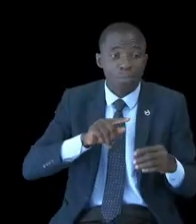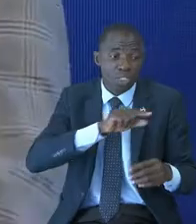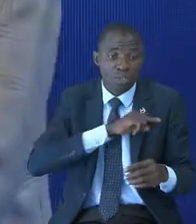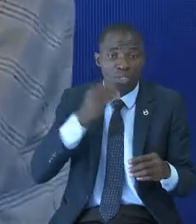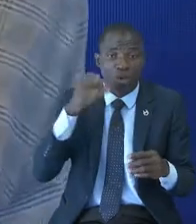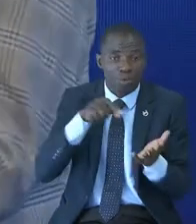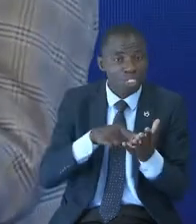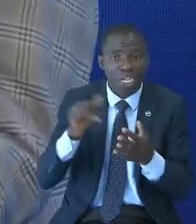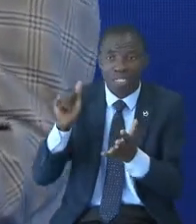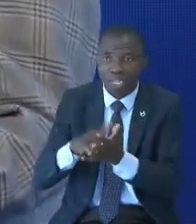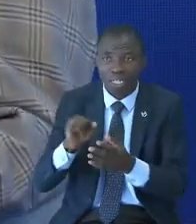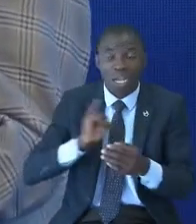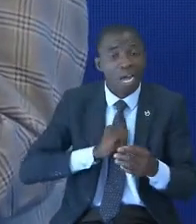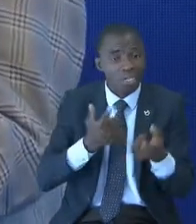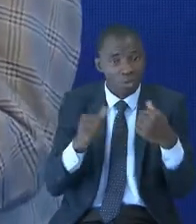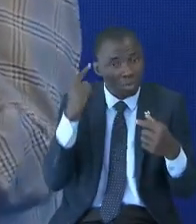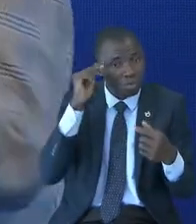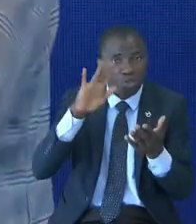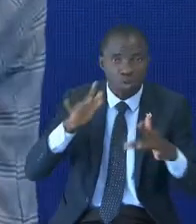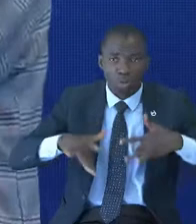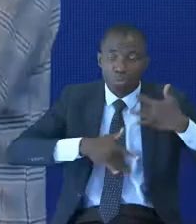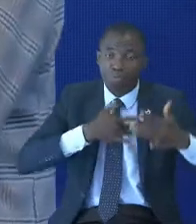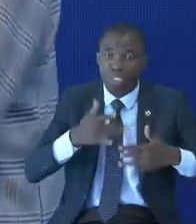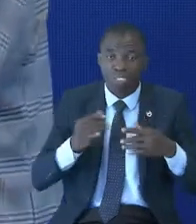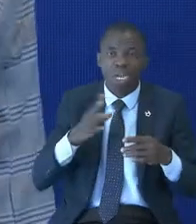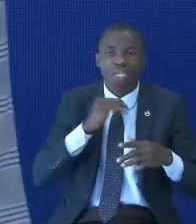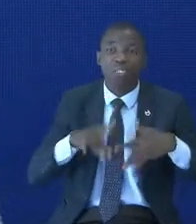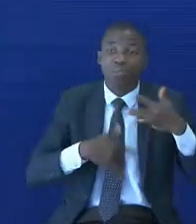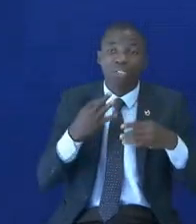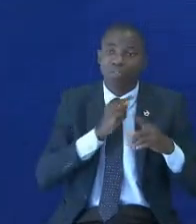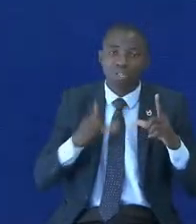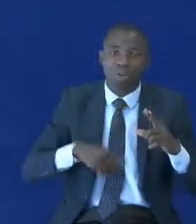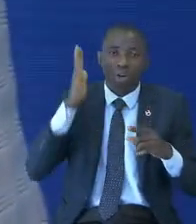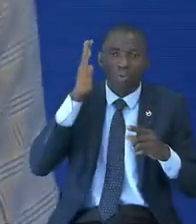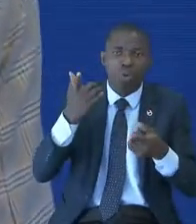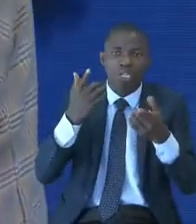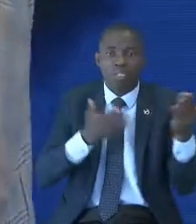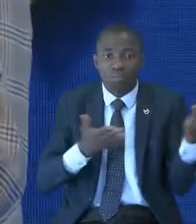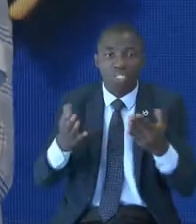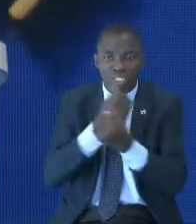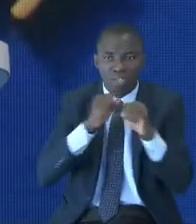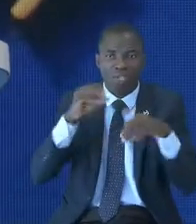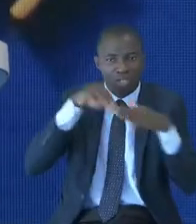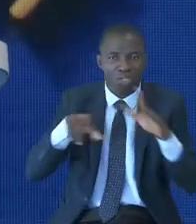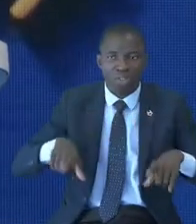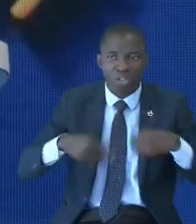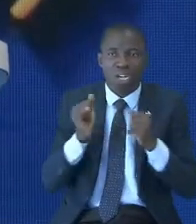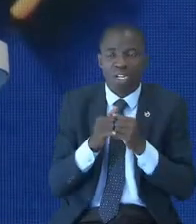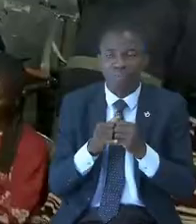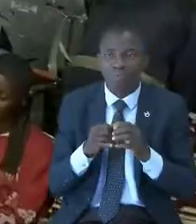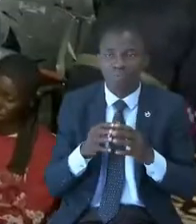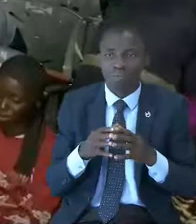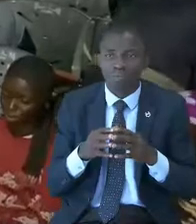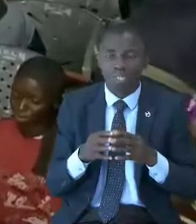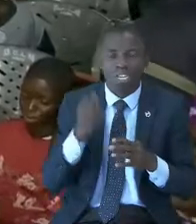guilty of that. I come for your mercy, and the mercy of the Lord will bring salvation unto you.